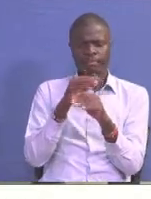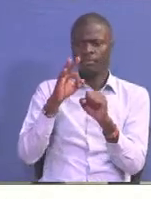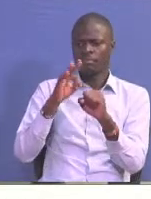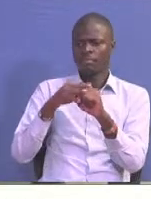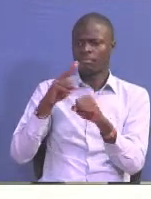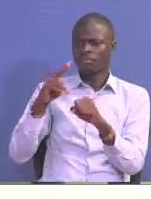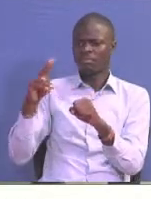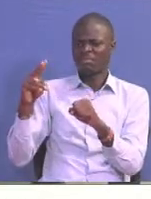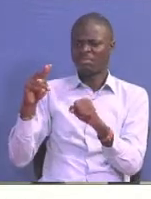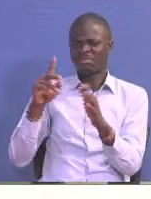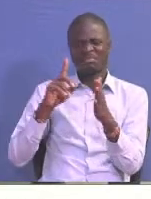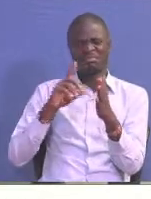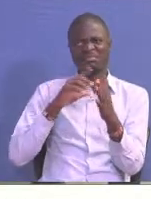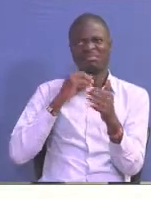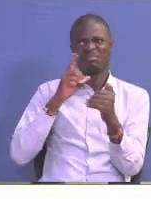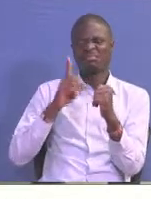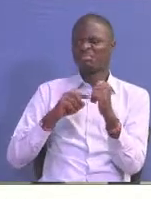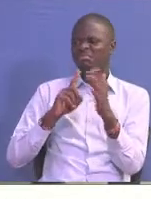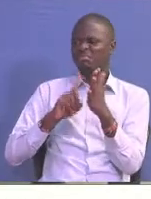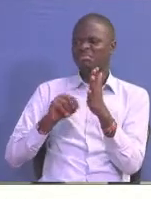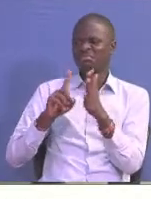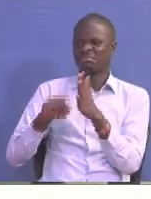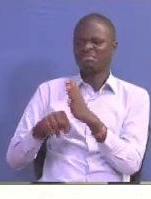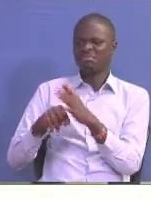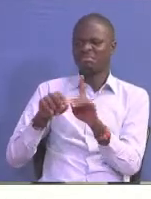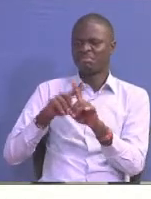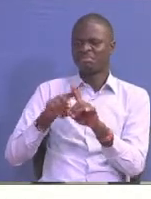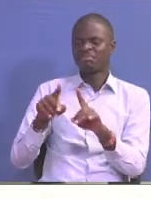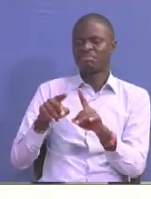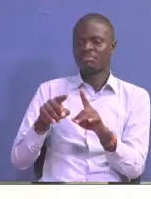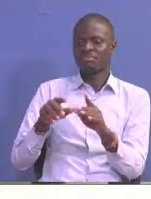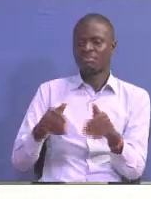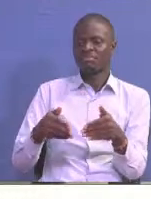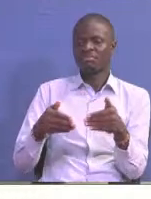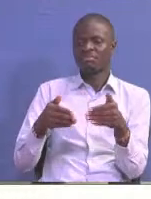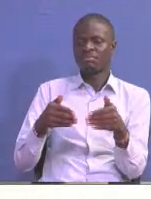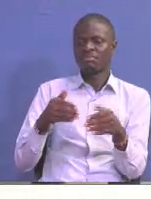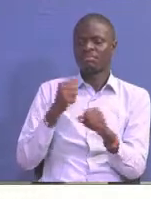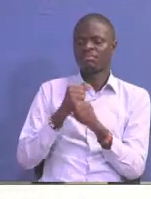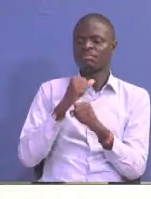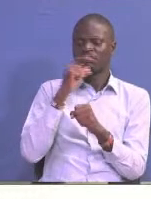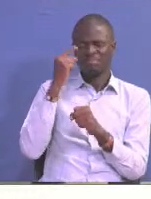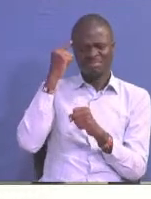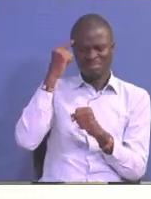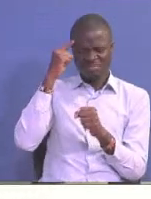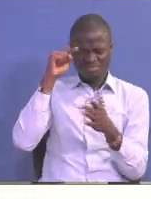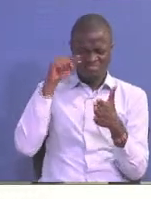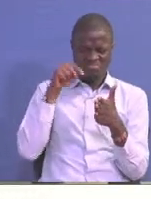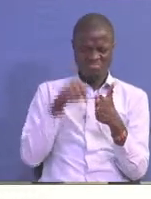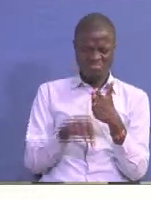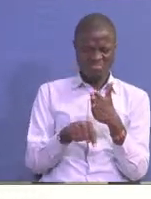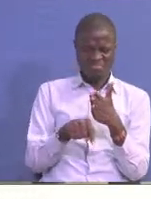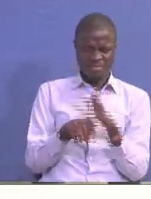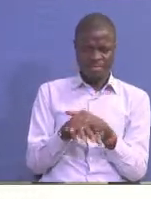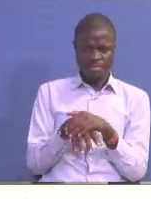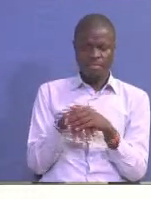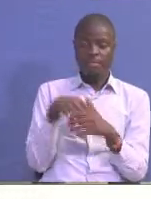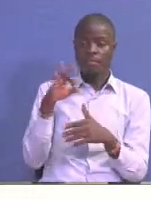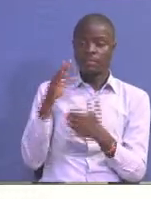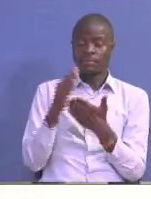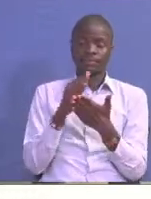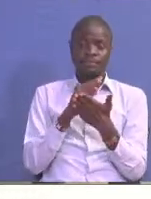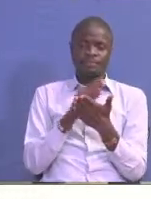844, I don't know what. But they hardly talk about the depth of the